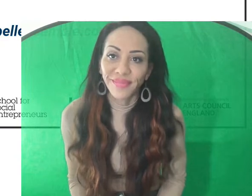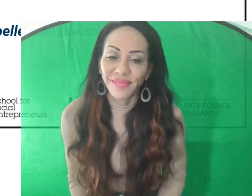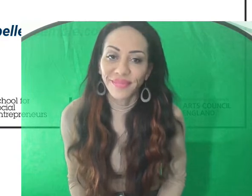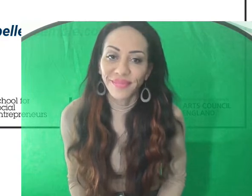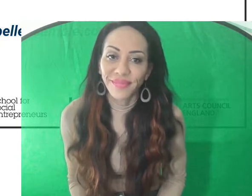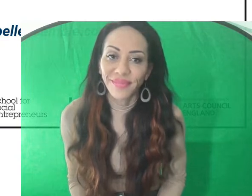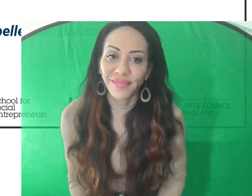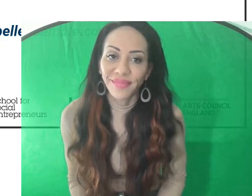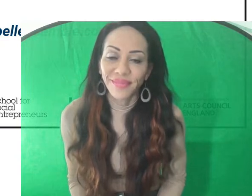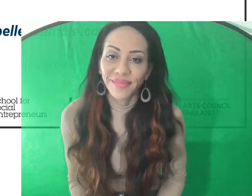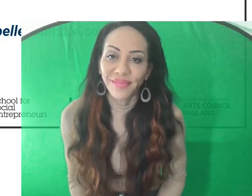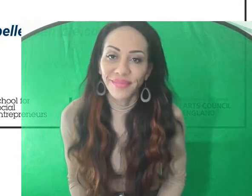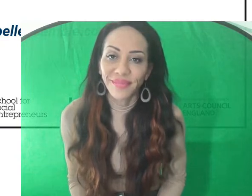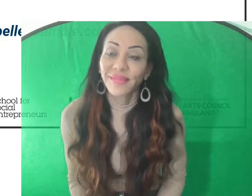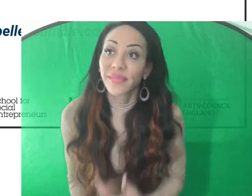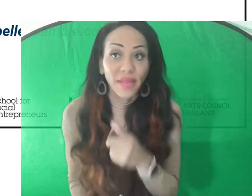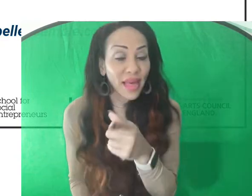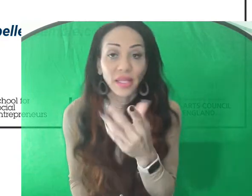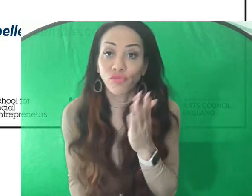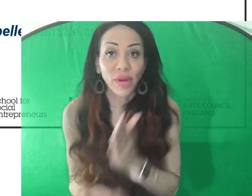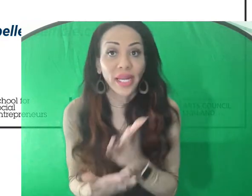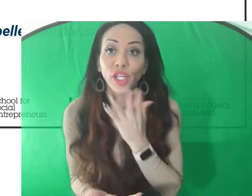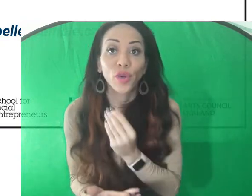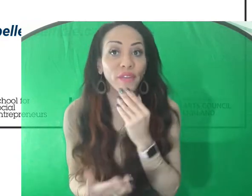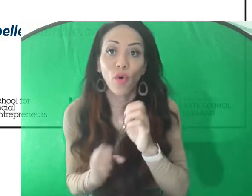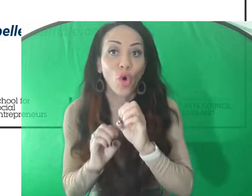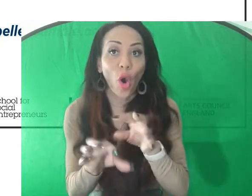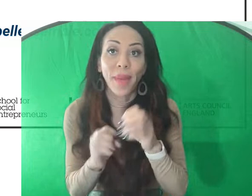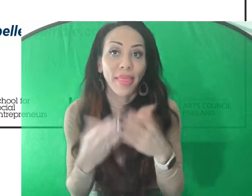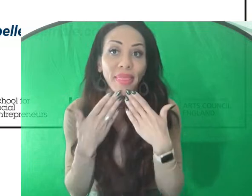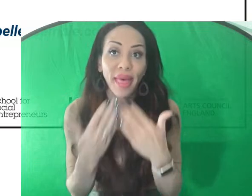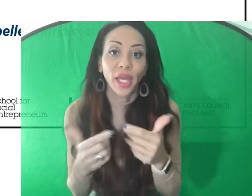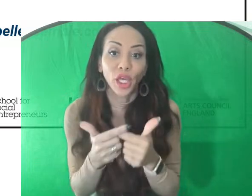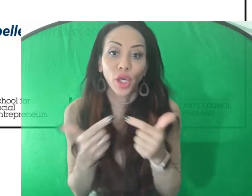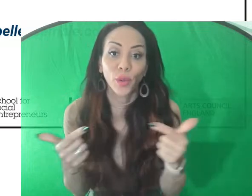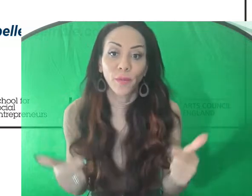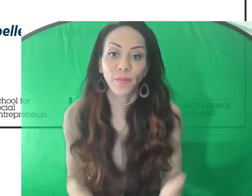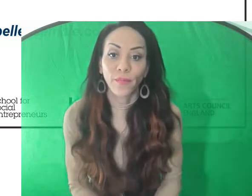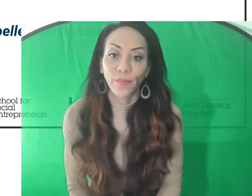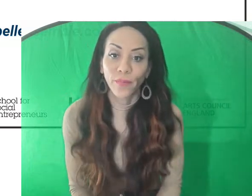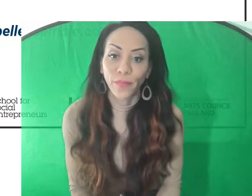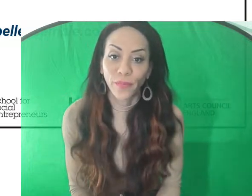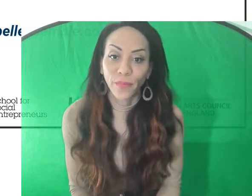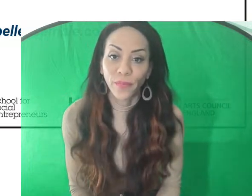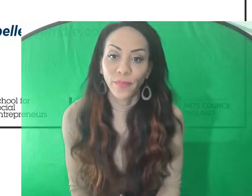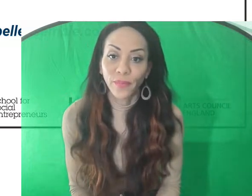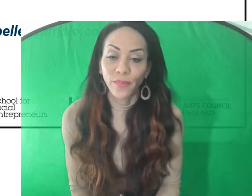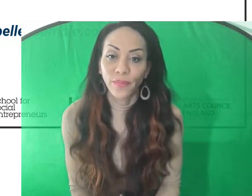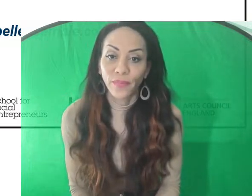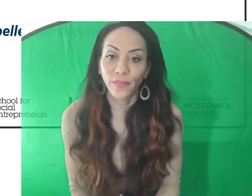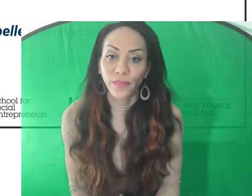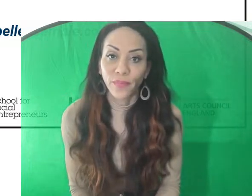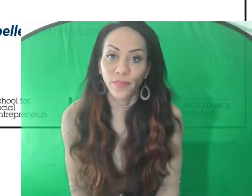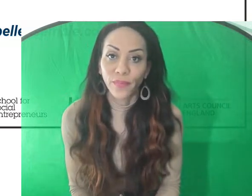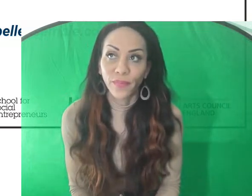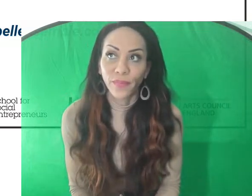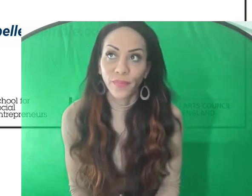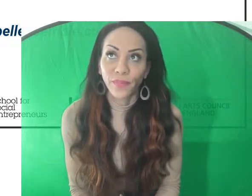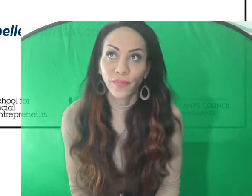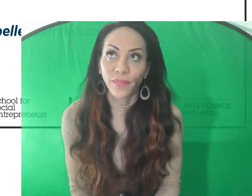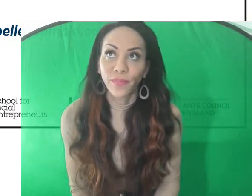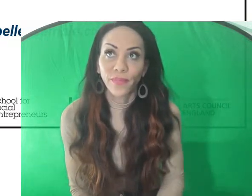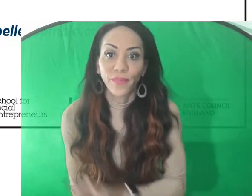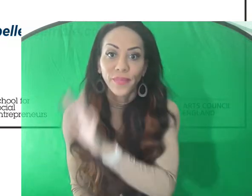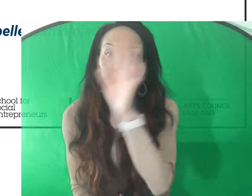Thank you. that's really useful. Thank you. Yeah. Yeah. Oh, there's one behind you and it's backwards. Hiya,